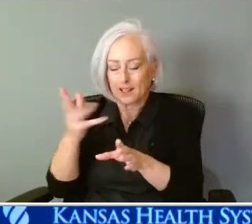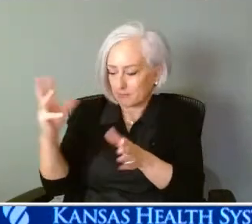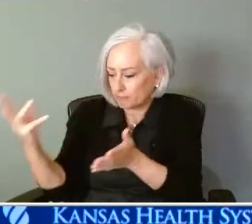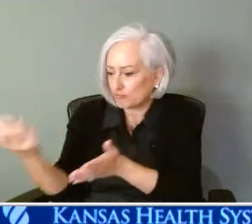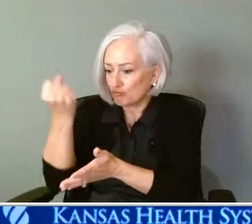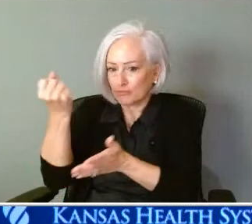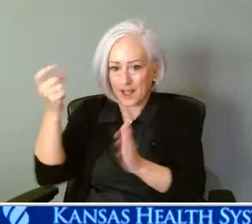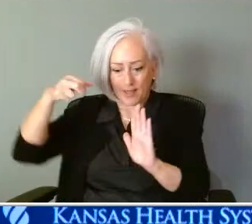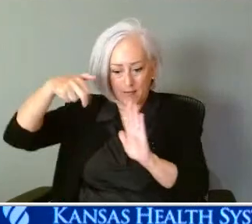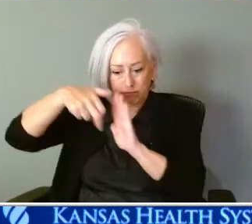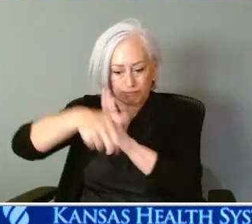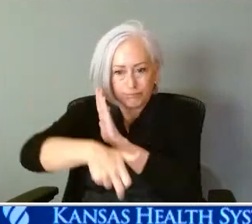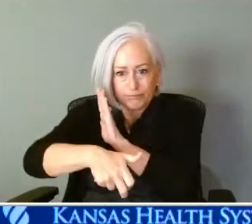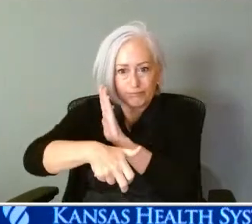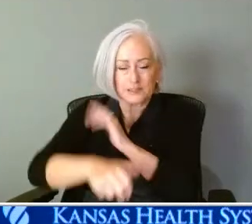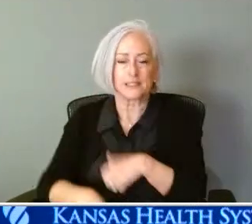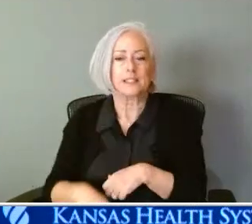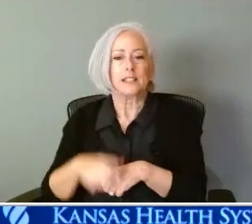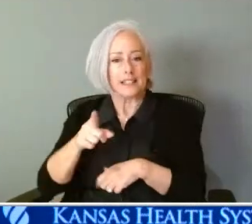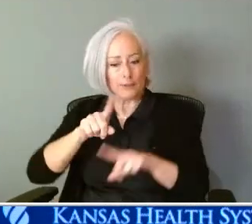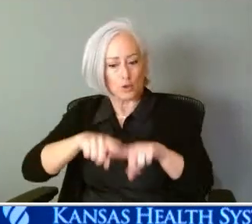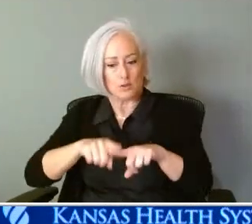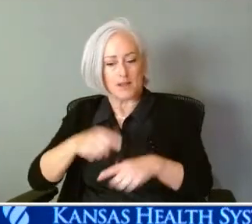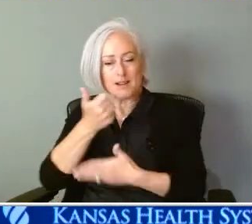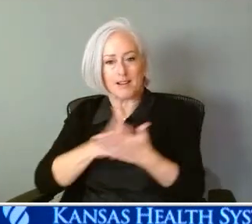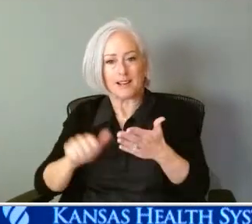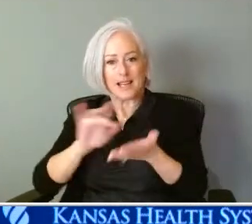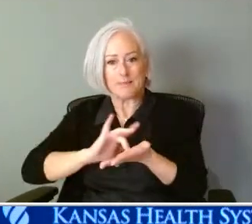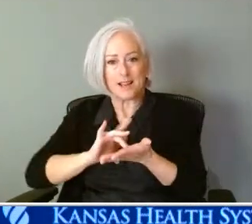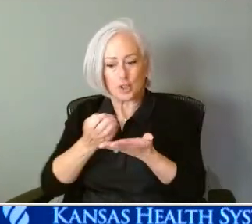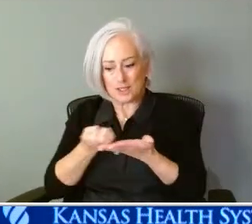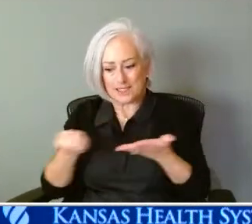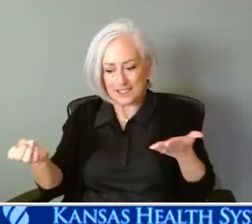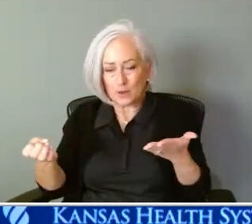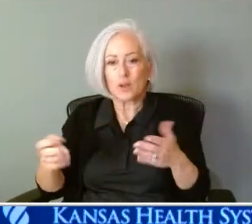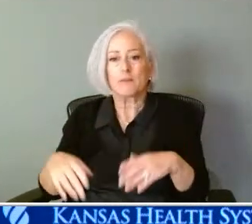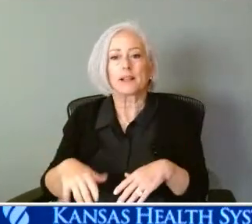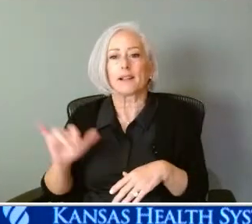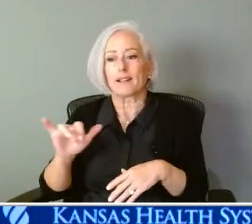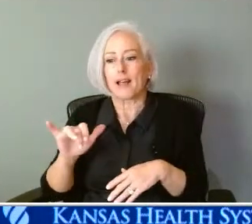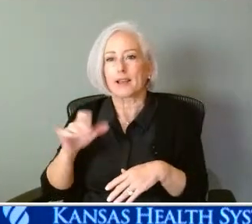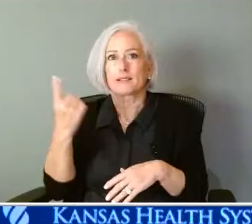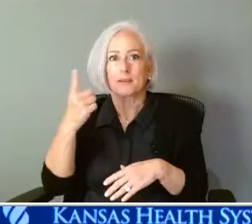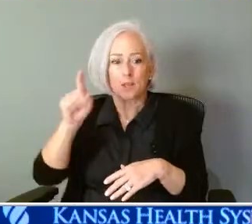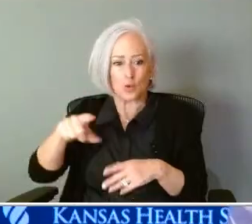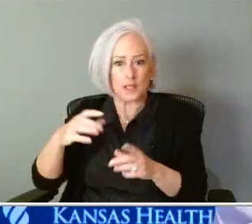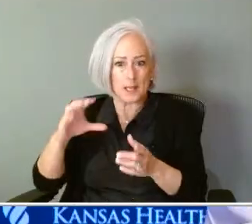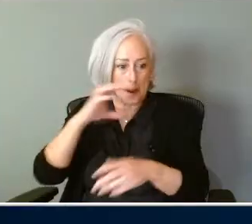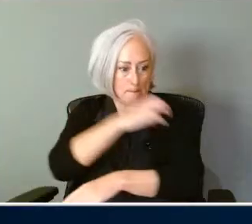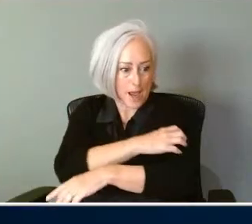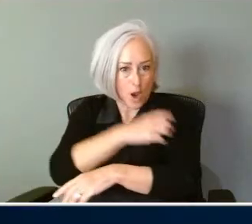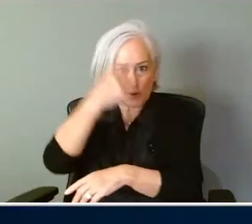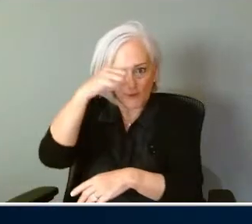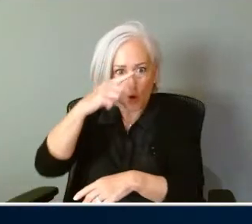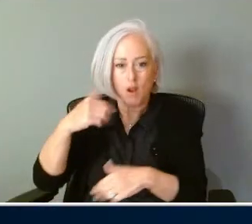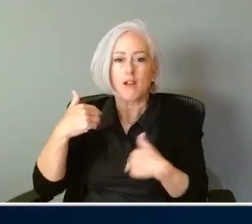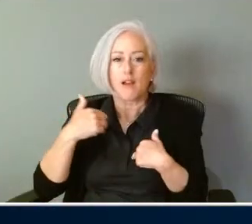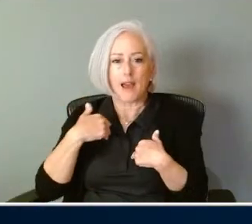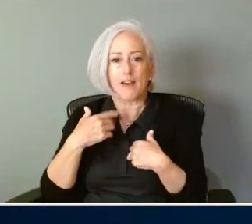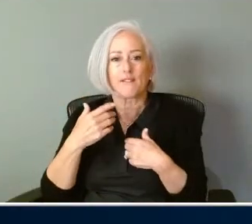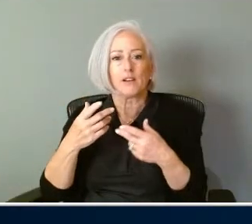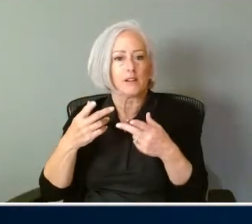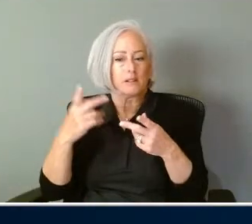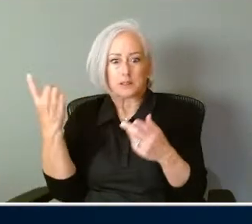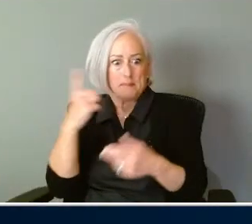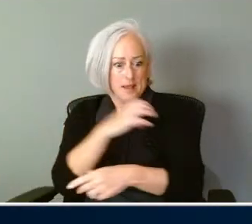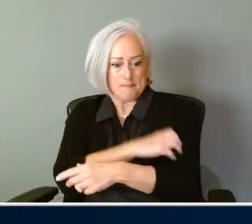that's dependent on any sort of medical device, particularly those that require power, that you have a backup power source available. And what about clothing and